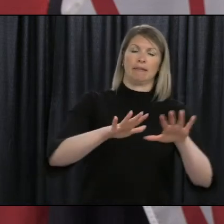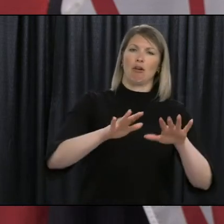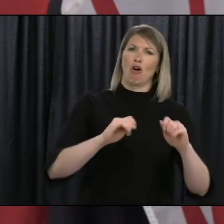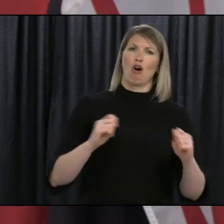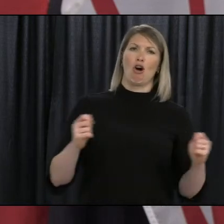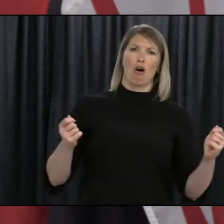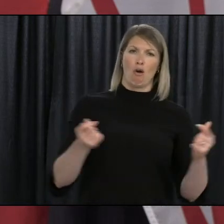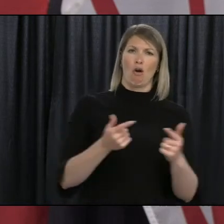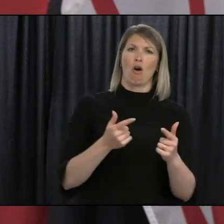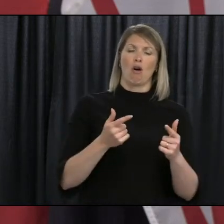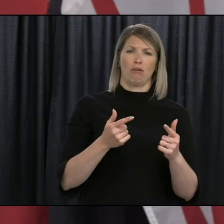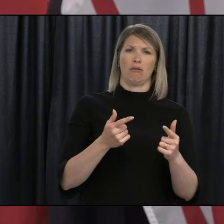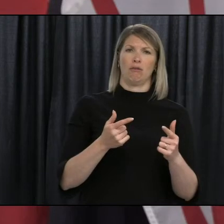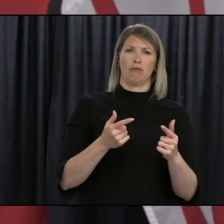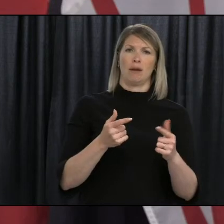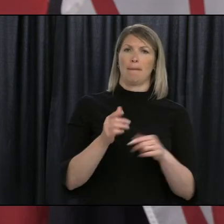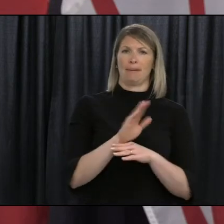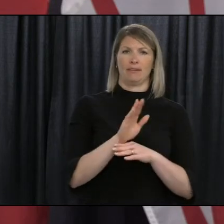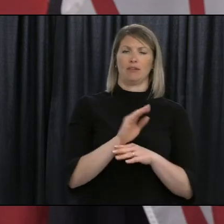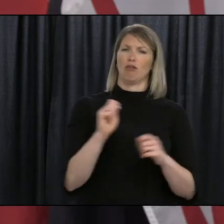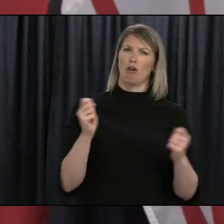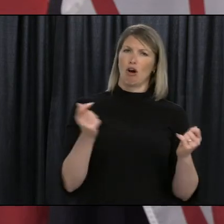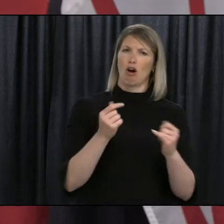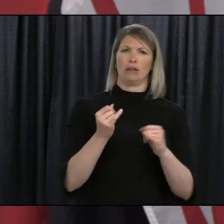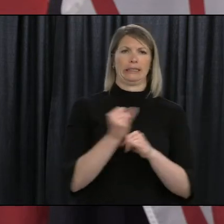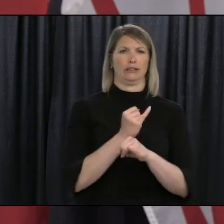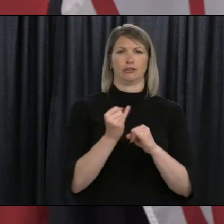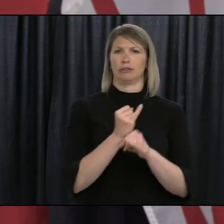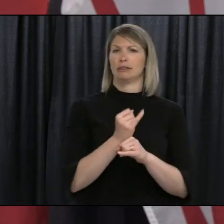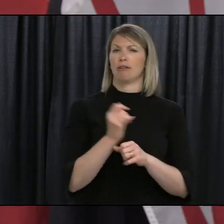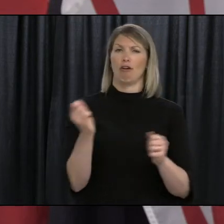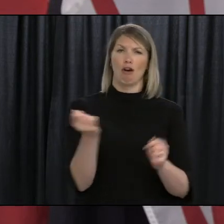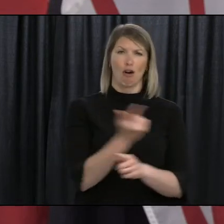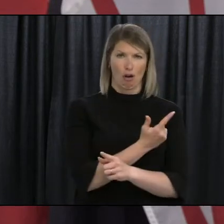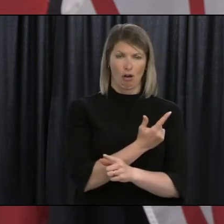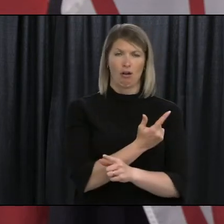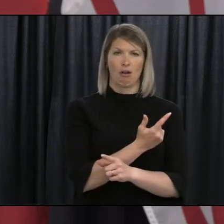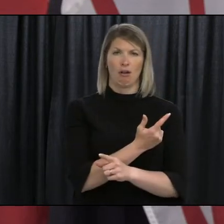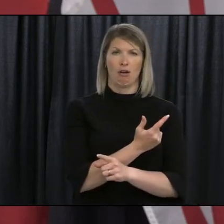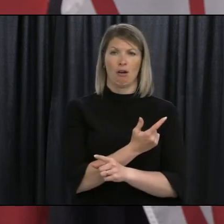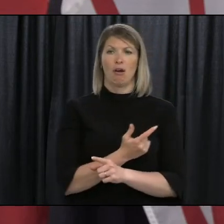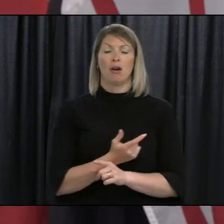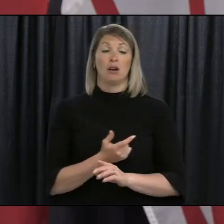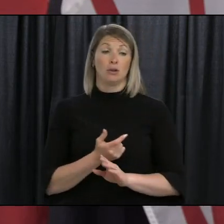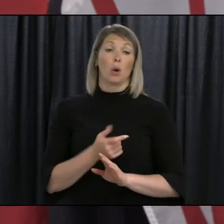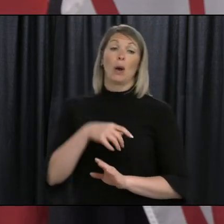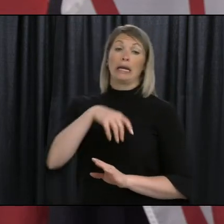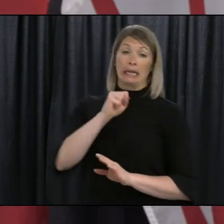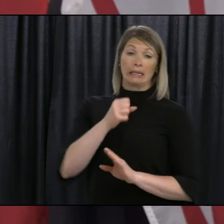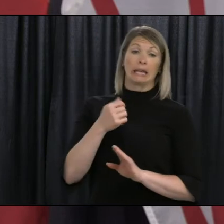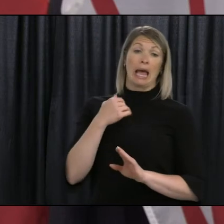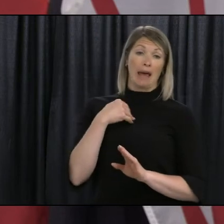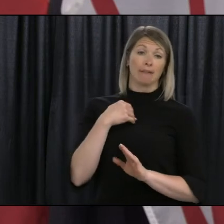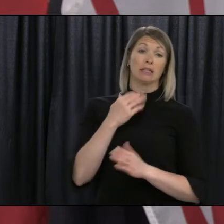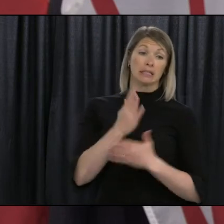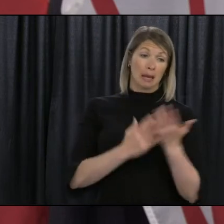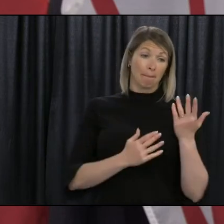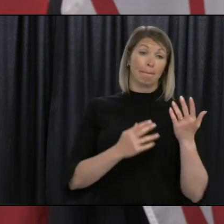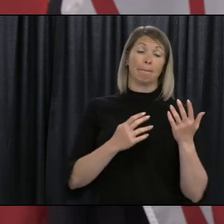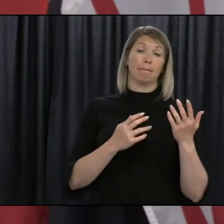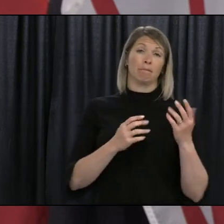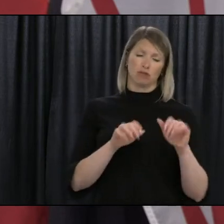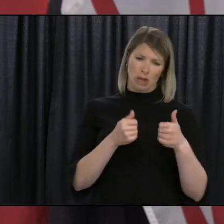So there are additional challenges to what we faced prior to this. While we were